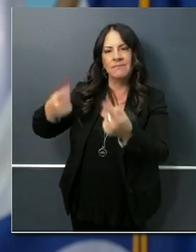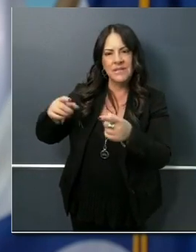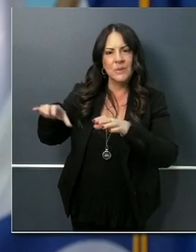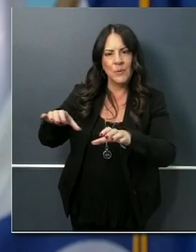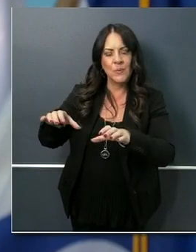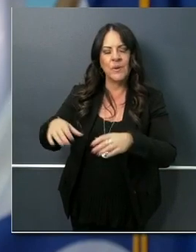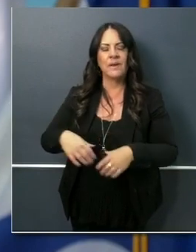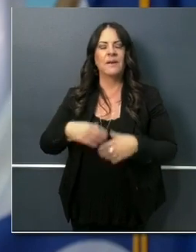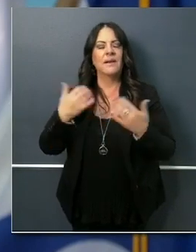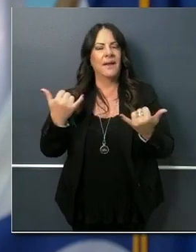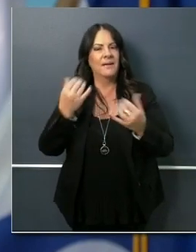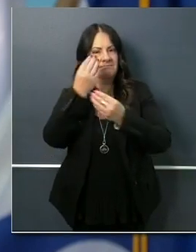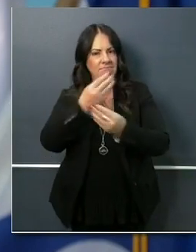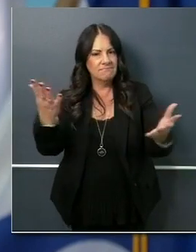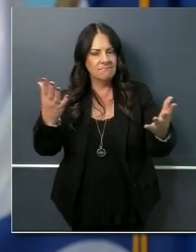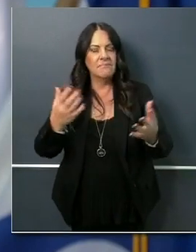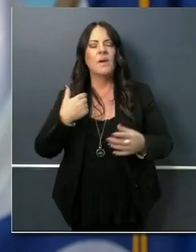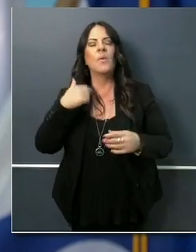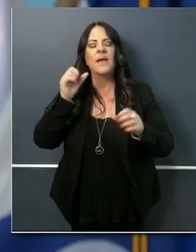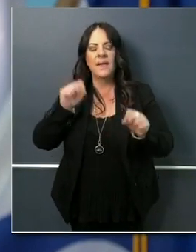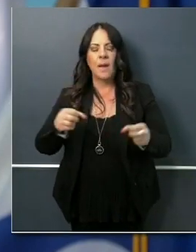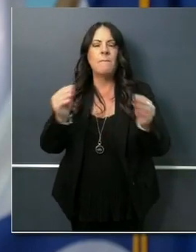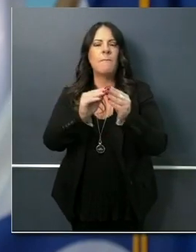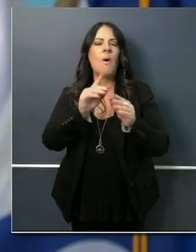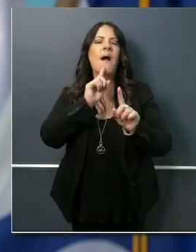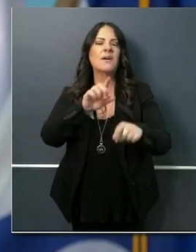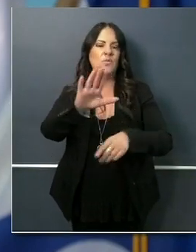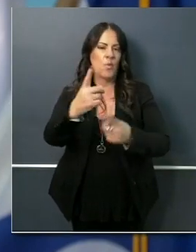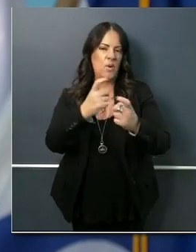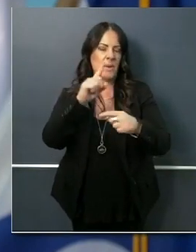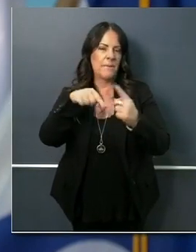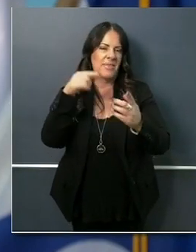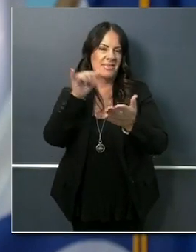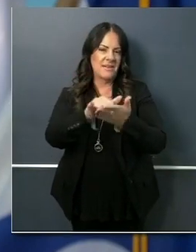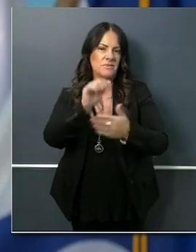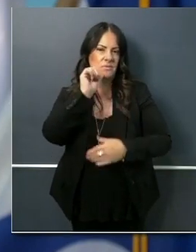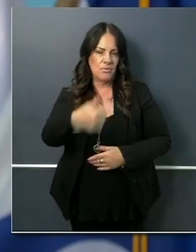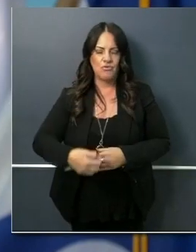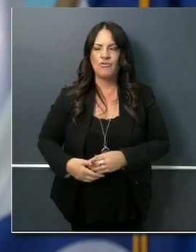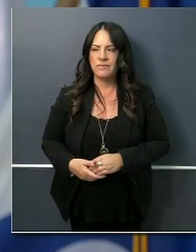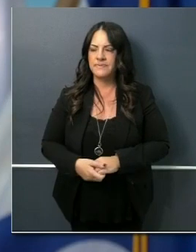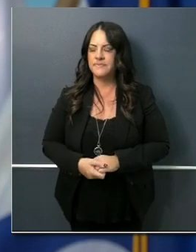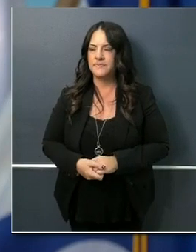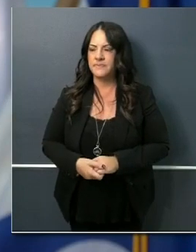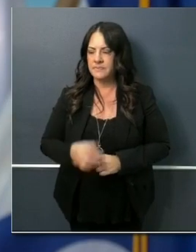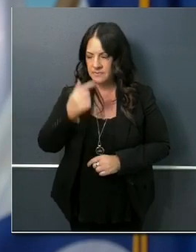publicly and be able to answer those questions tomorrow. Kathleen Ronayne, AP.